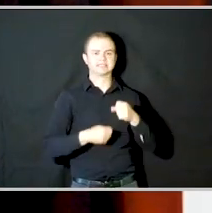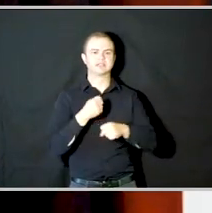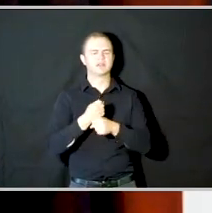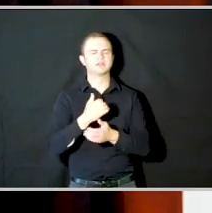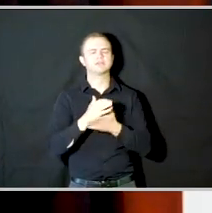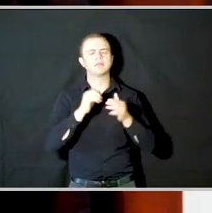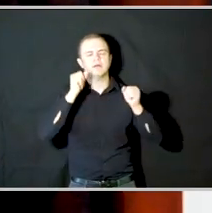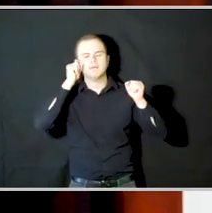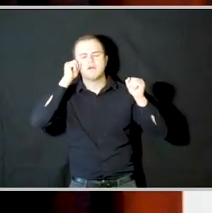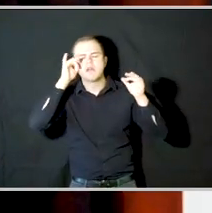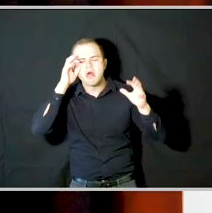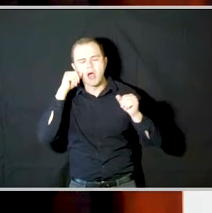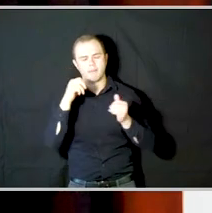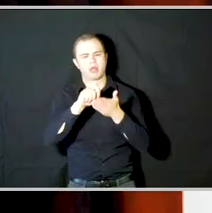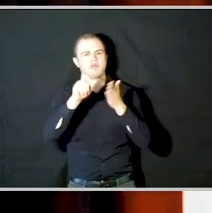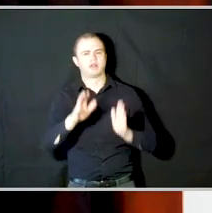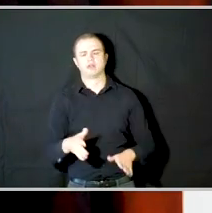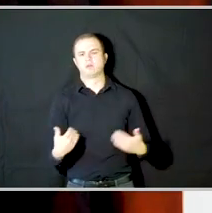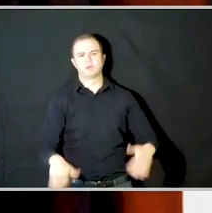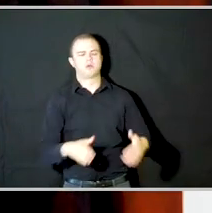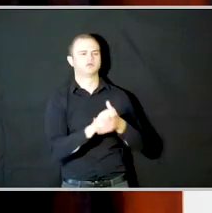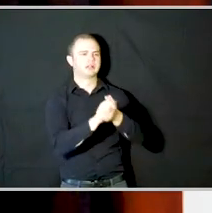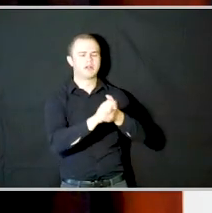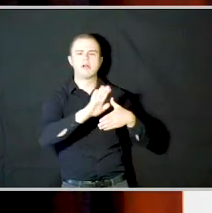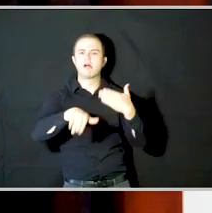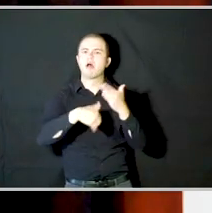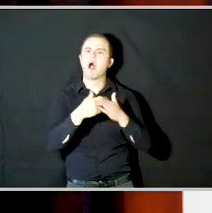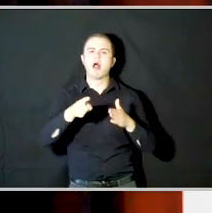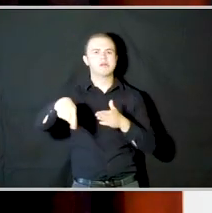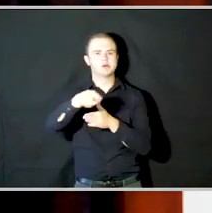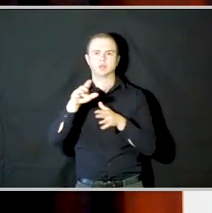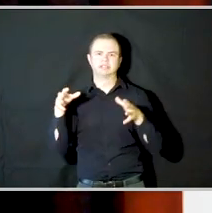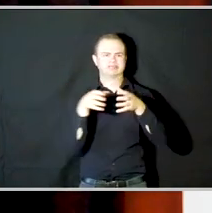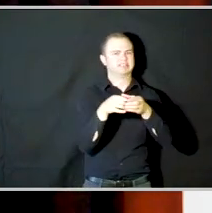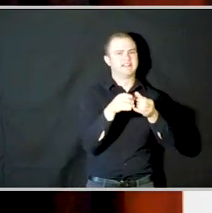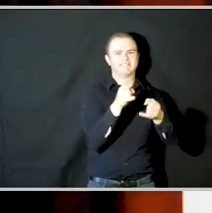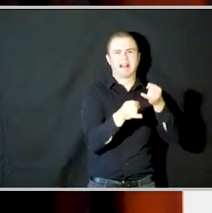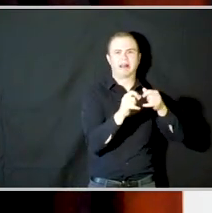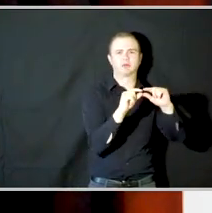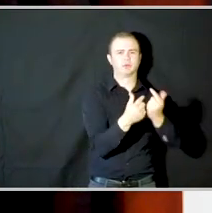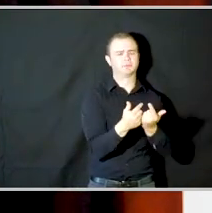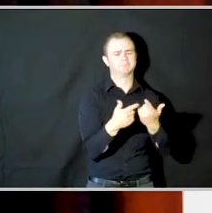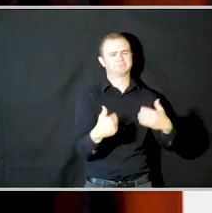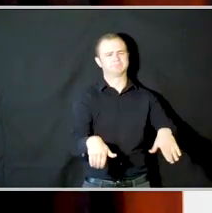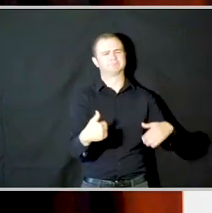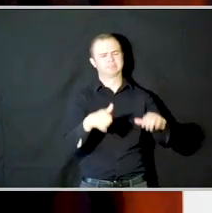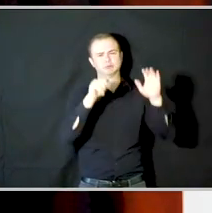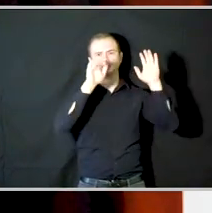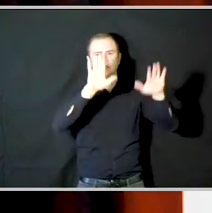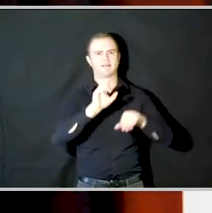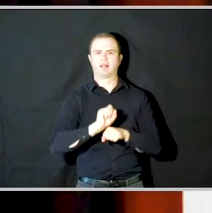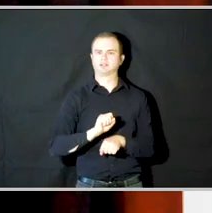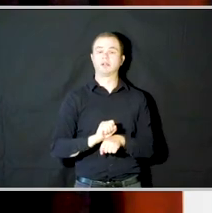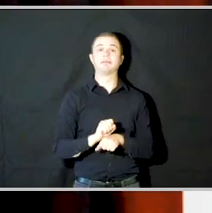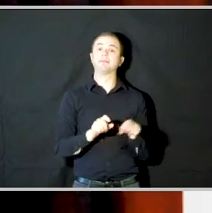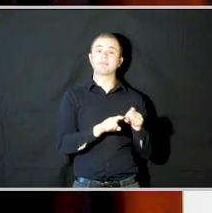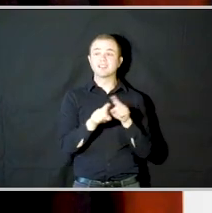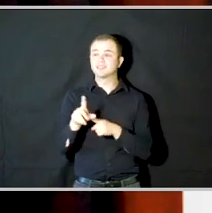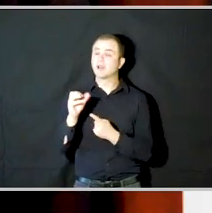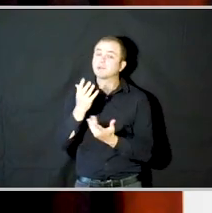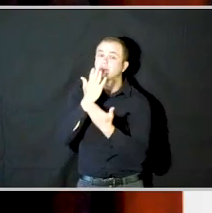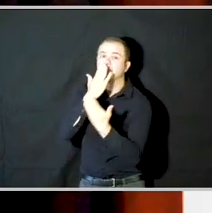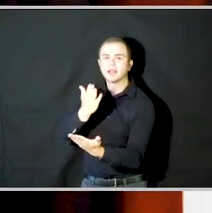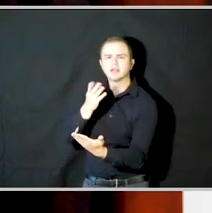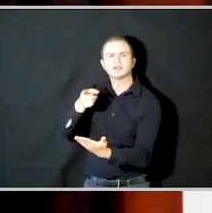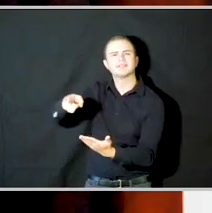to congratulate all of the finalists. They have done an excellent job. And I want to also thank the faculty